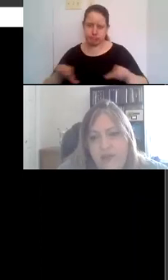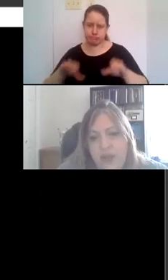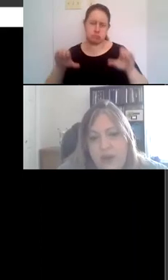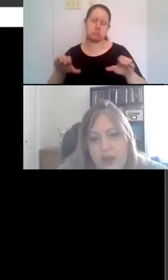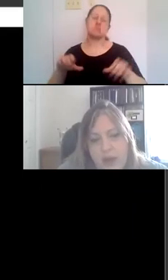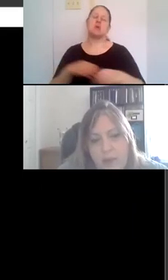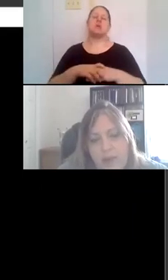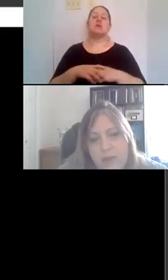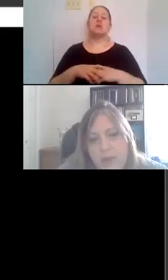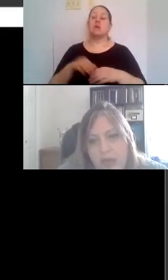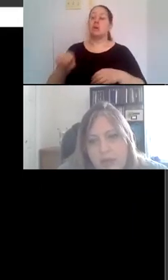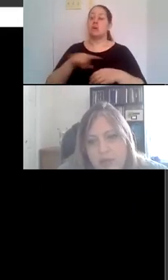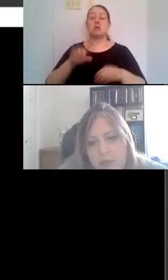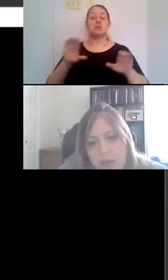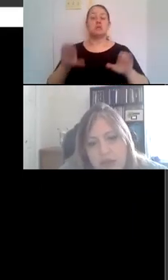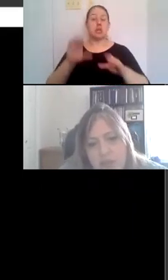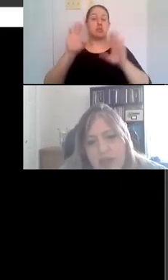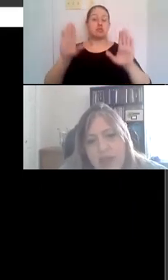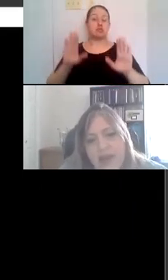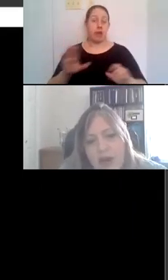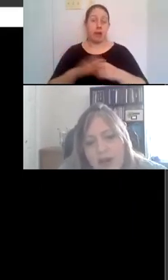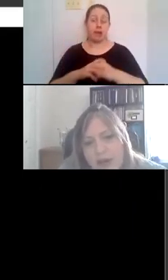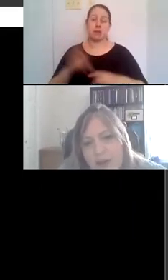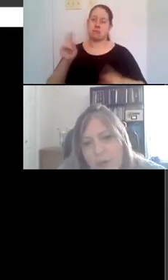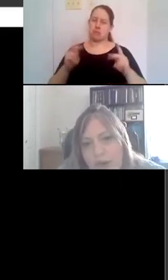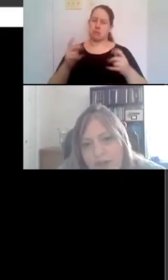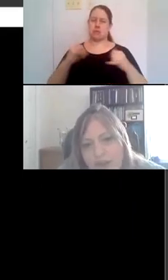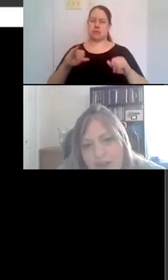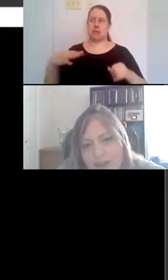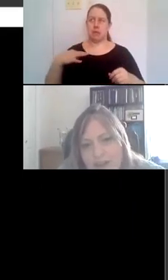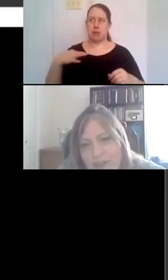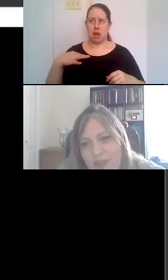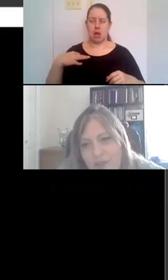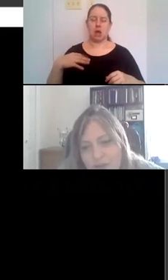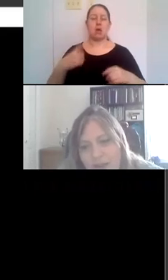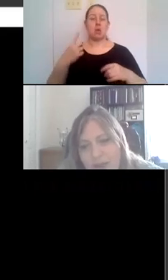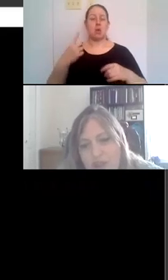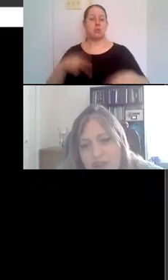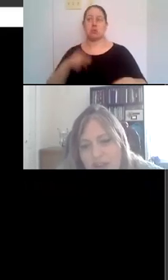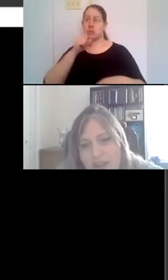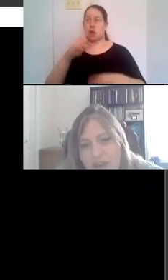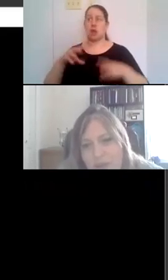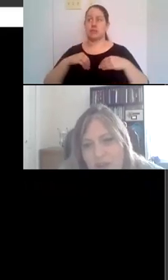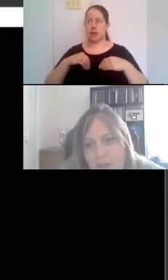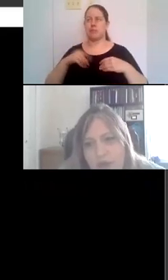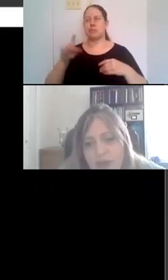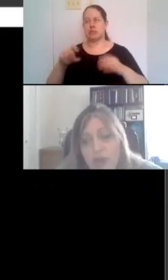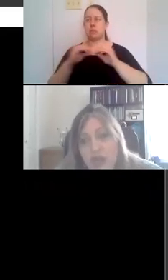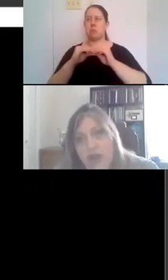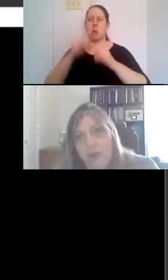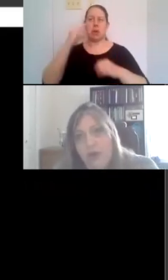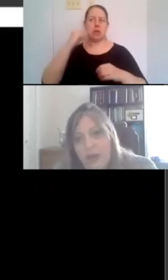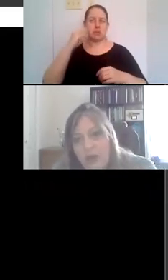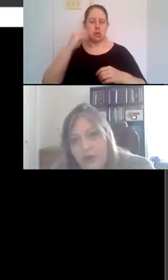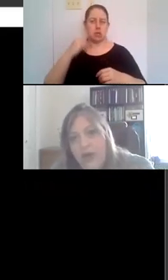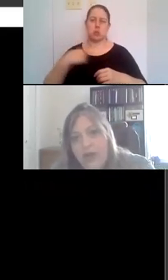have people applying to the apprenticeships. One did not get accepted the first time. She's got to get a little bit of experience, which now